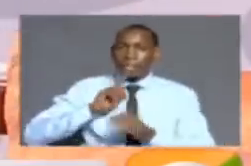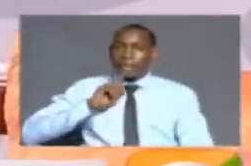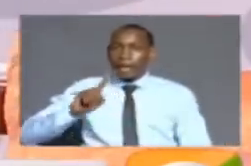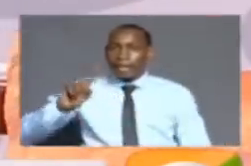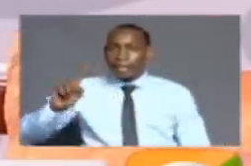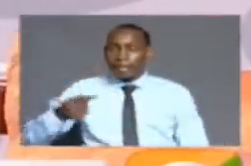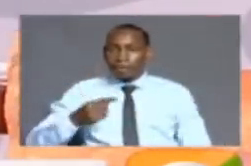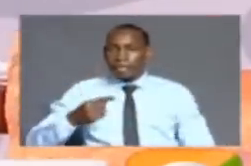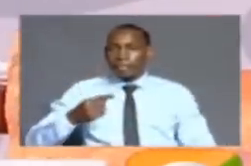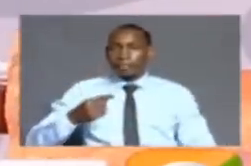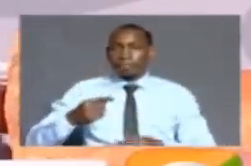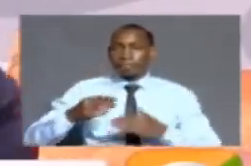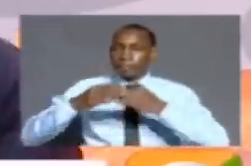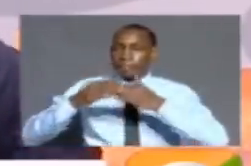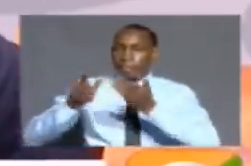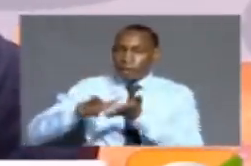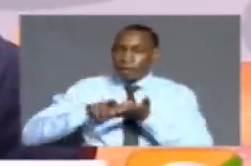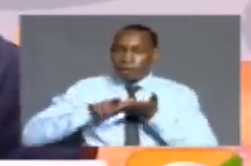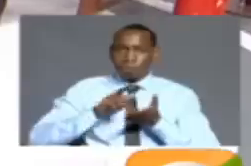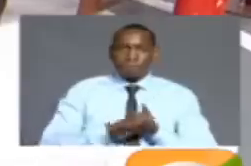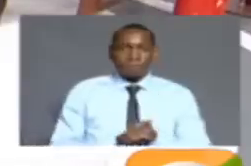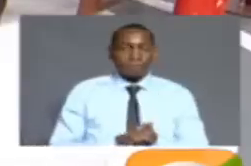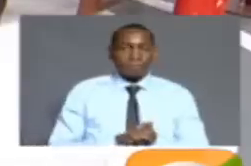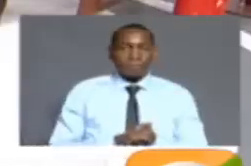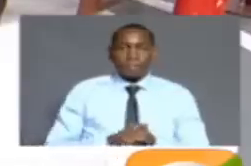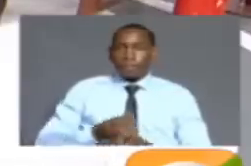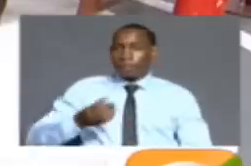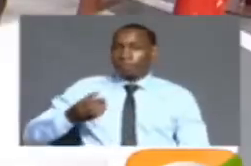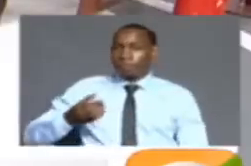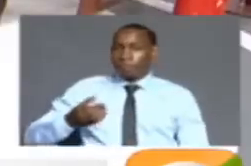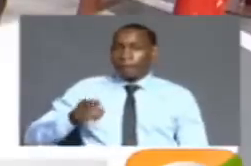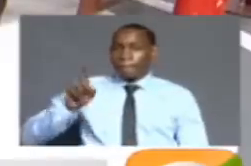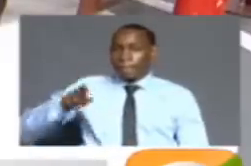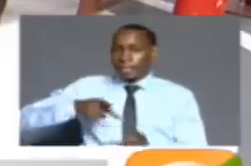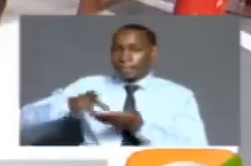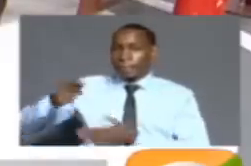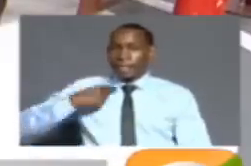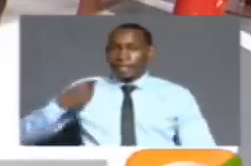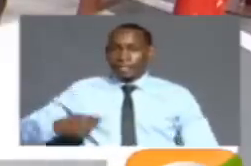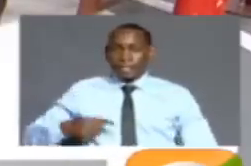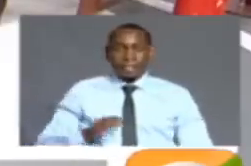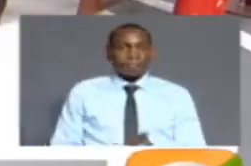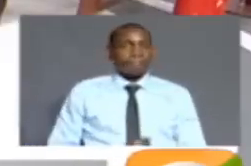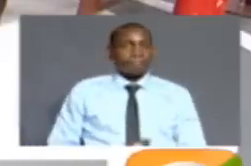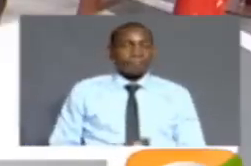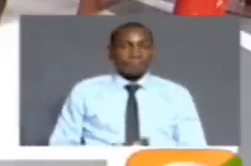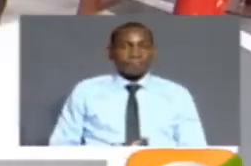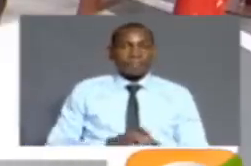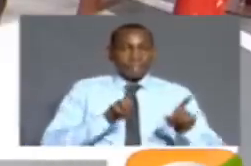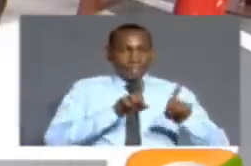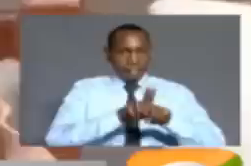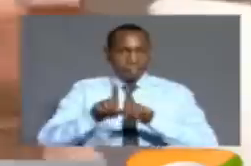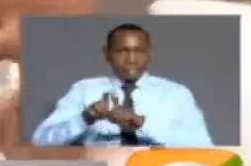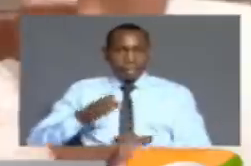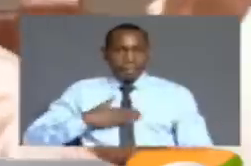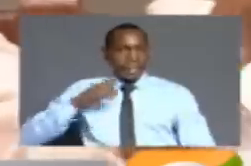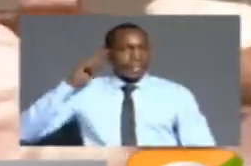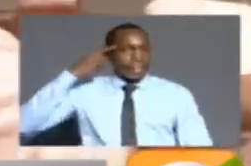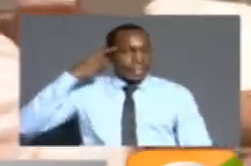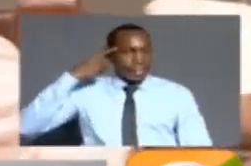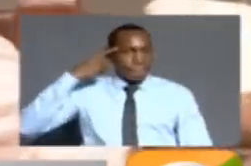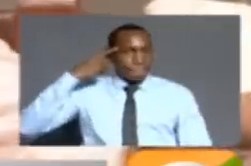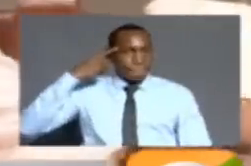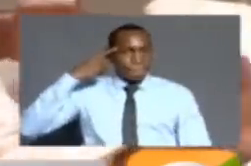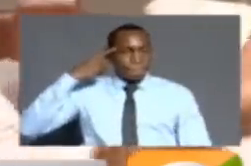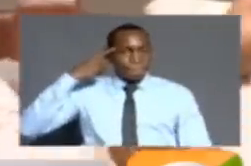$100,000 shillings in debt. That we owe China. That we owe China. Mm. And I also think we are letting, not even outside